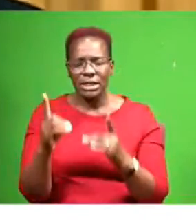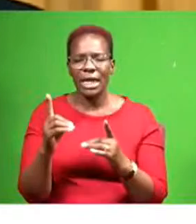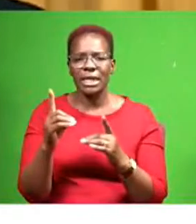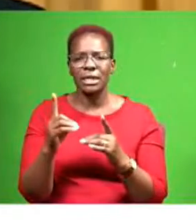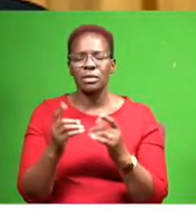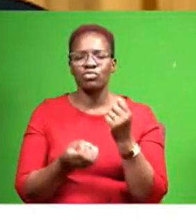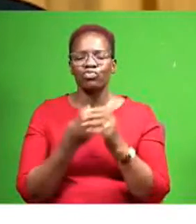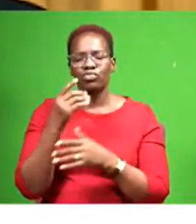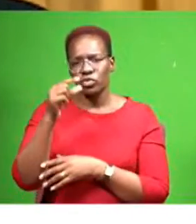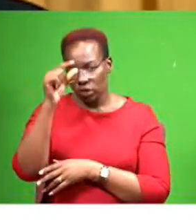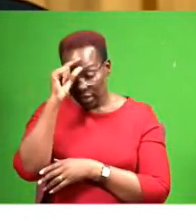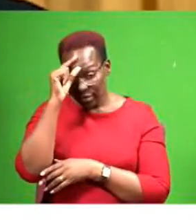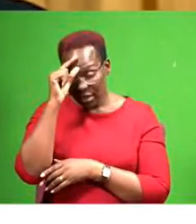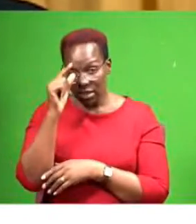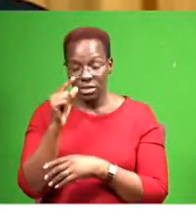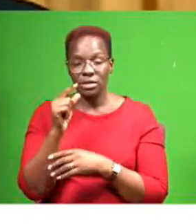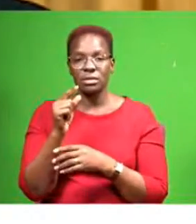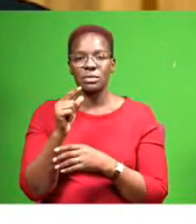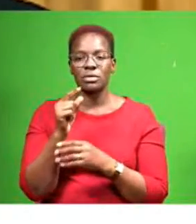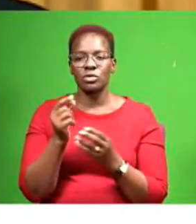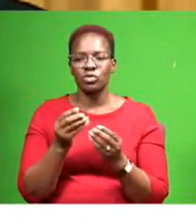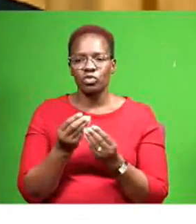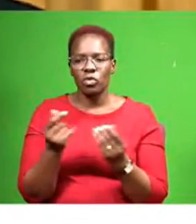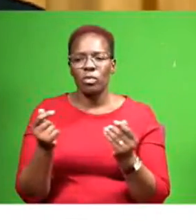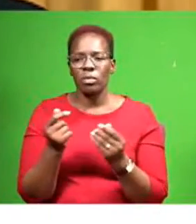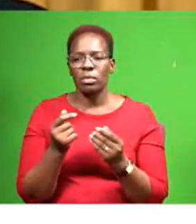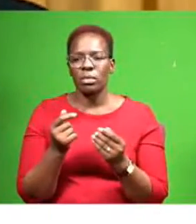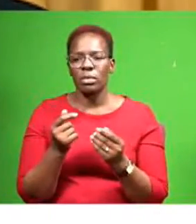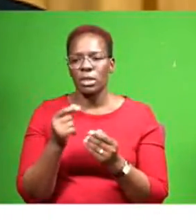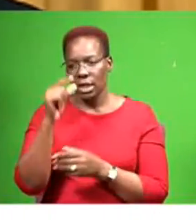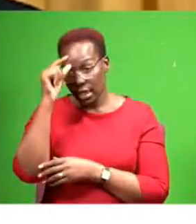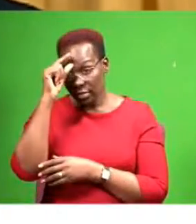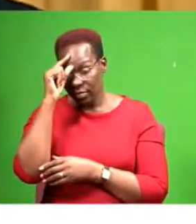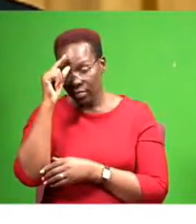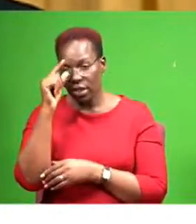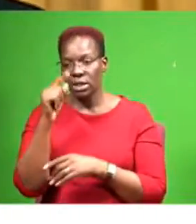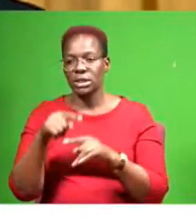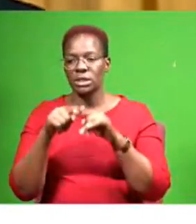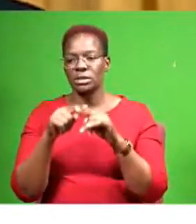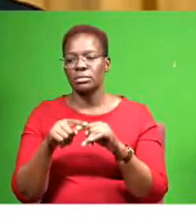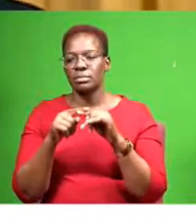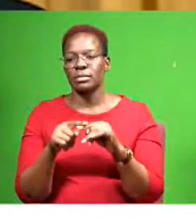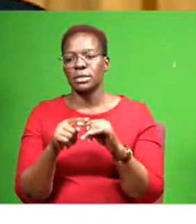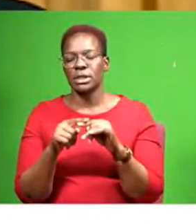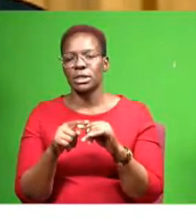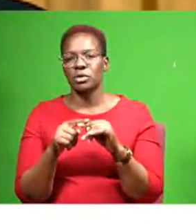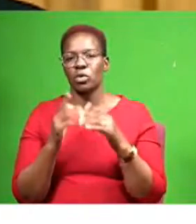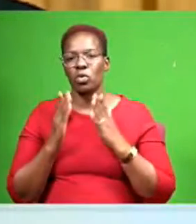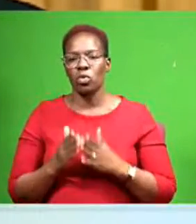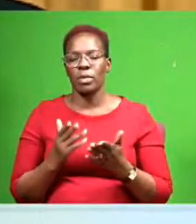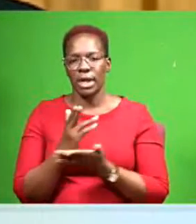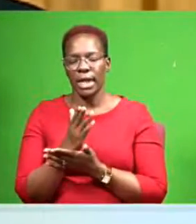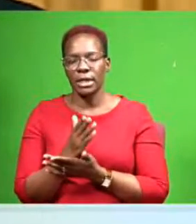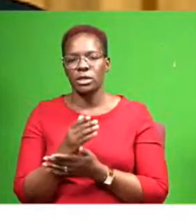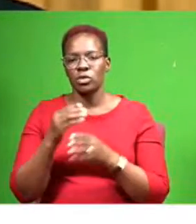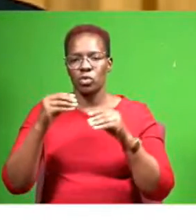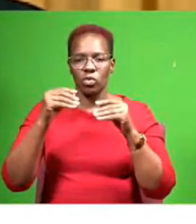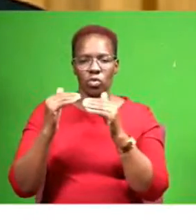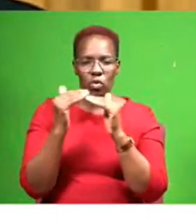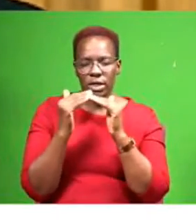of governance to meet their aspirations for a government based on the essential values of human rights, equality,